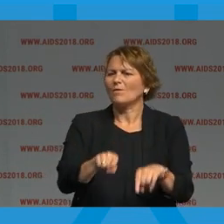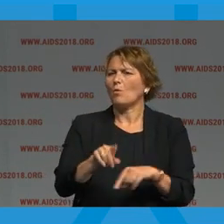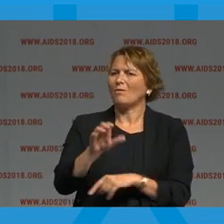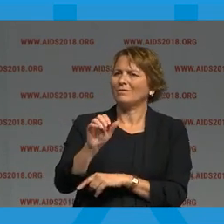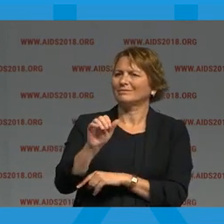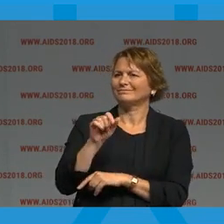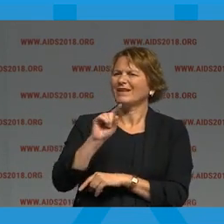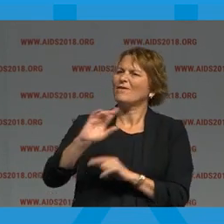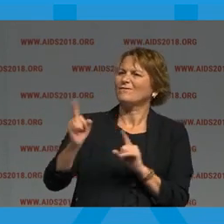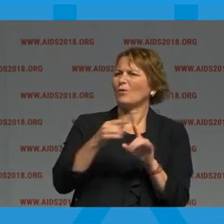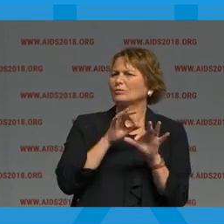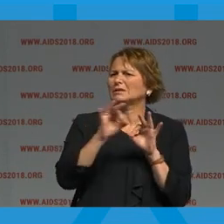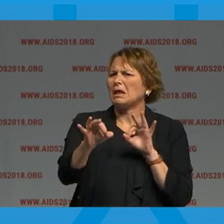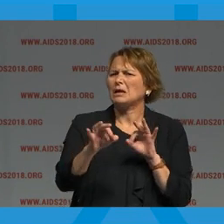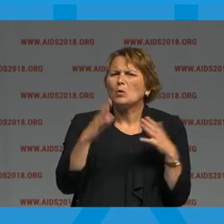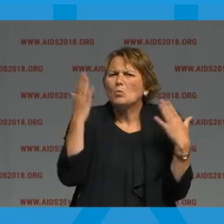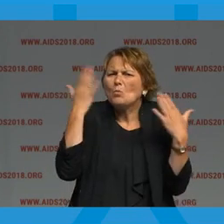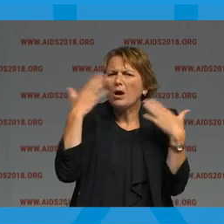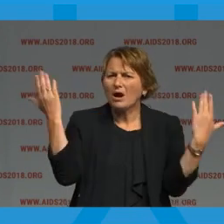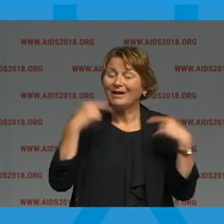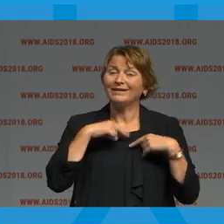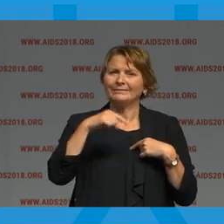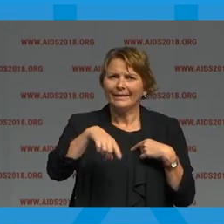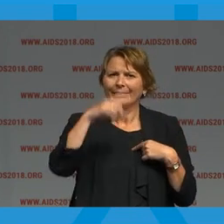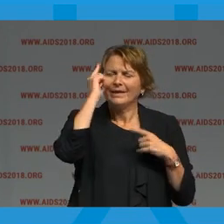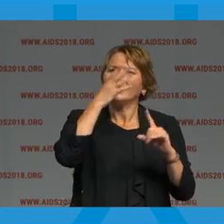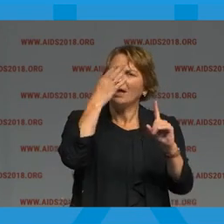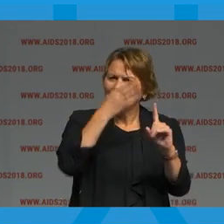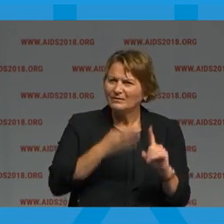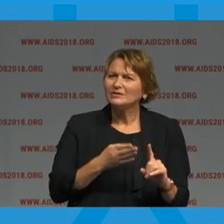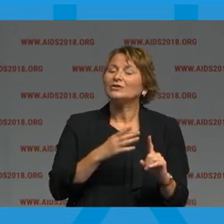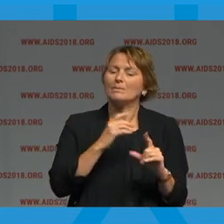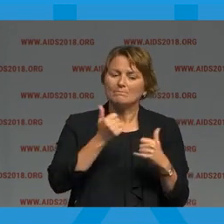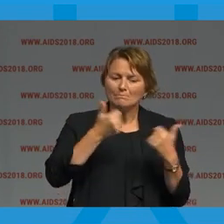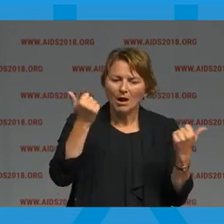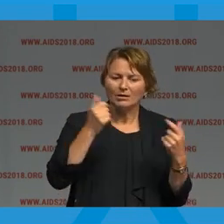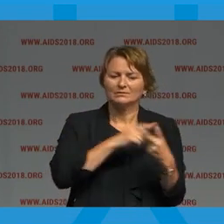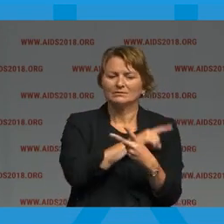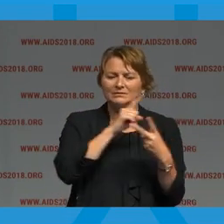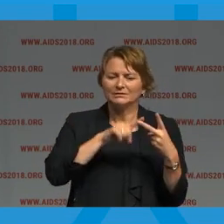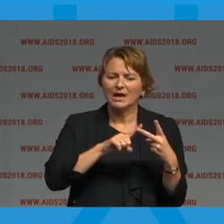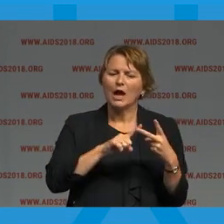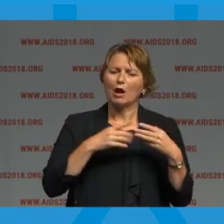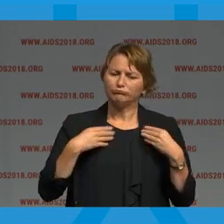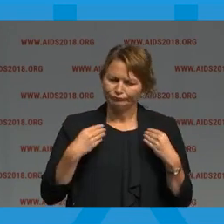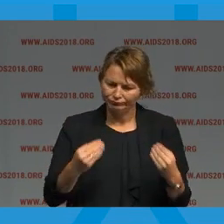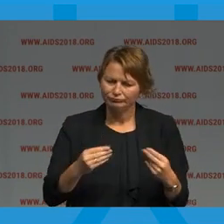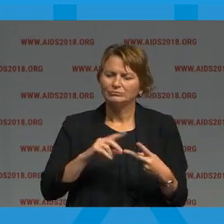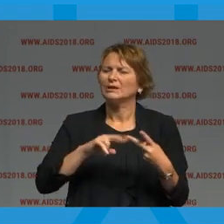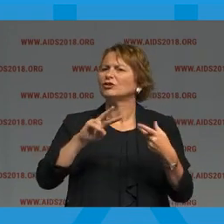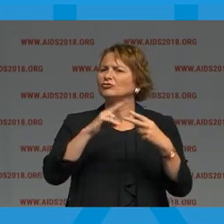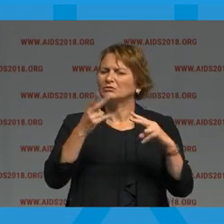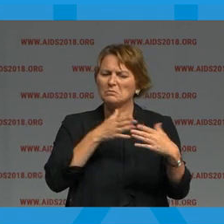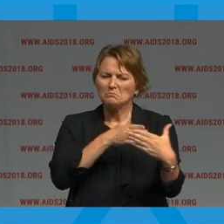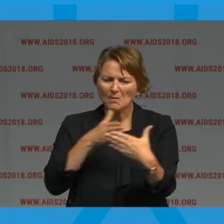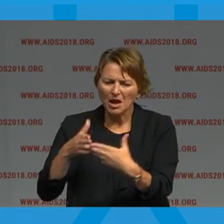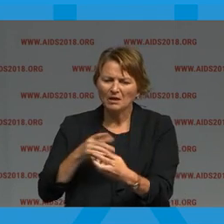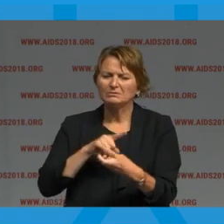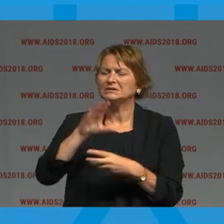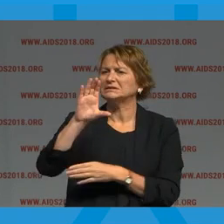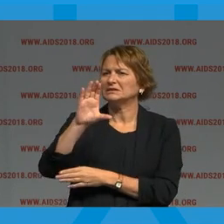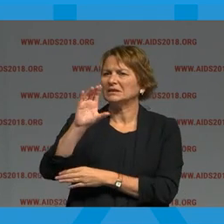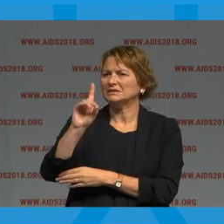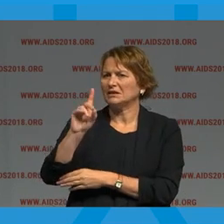line. Why is this? This is based on efficacy, rapid viral suppression, tolerability, genetic barrier,